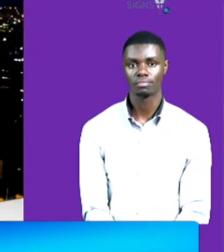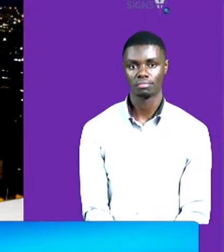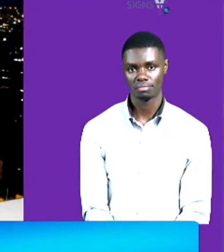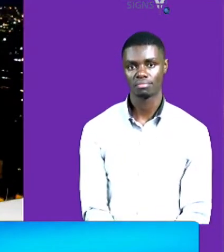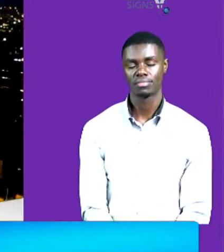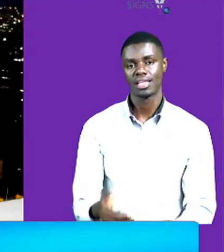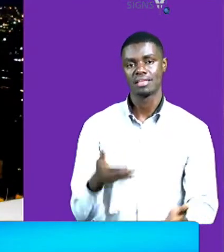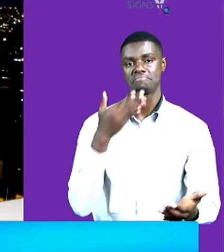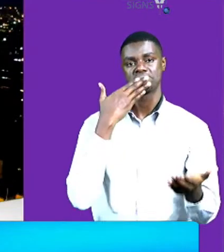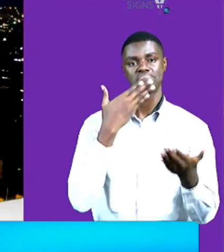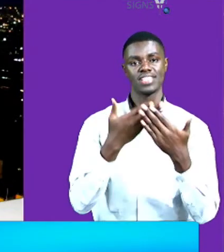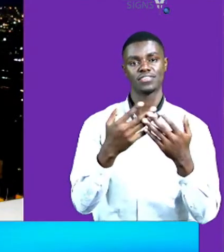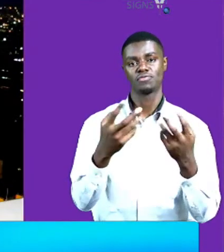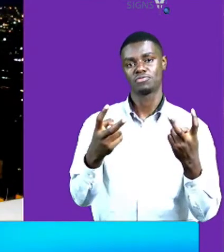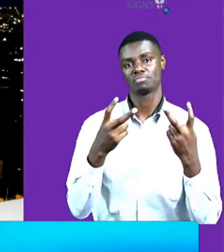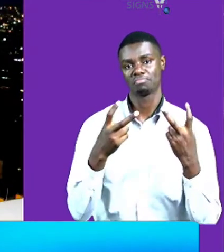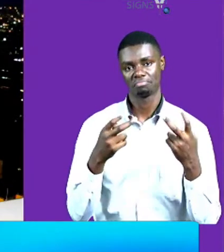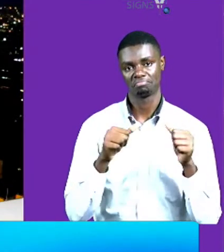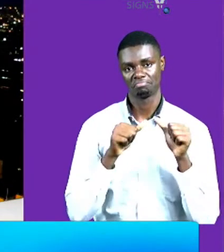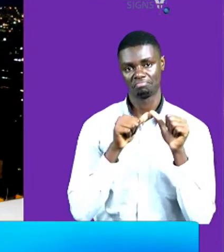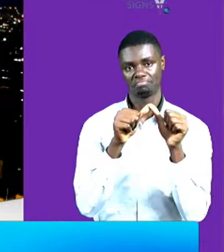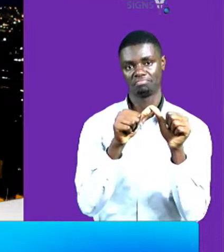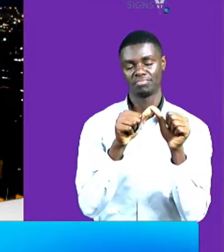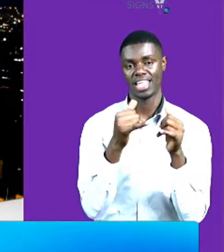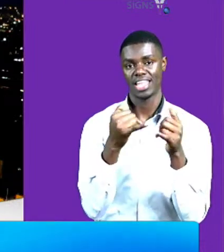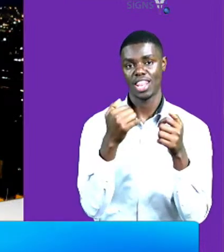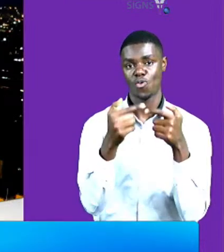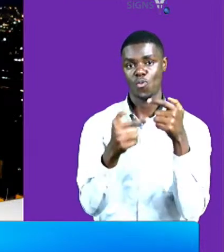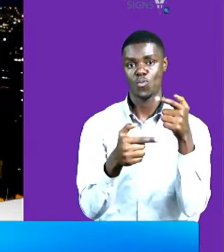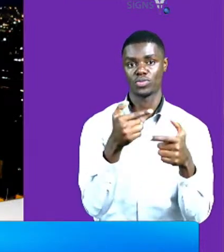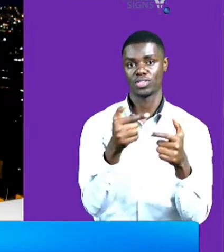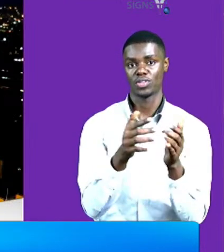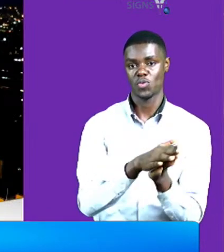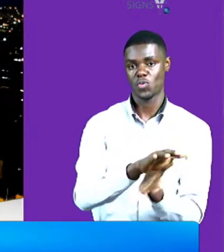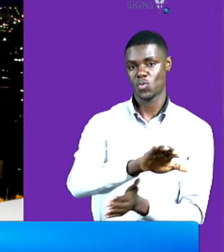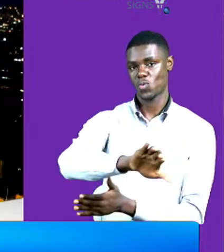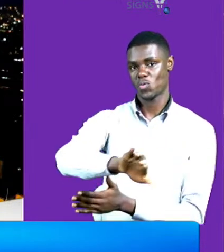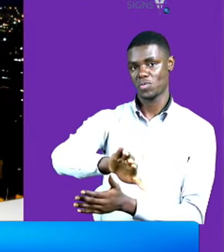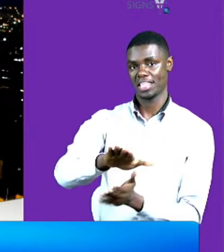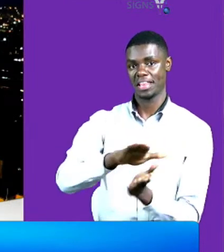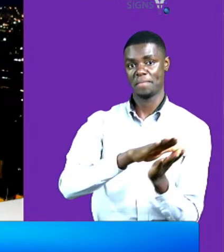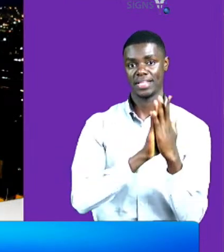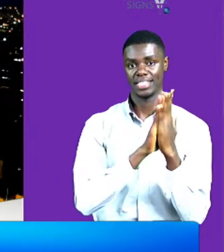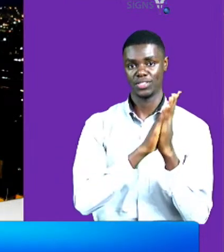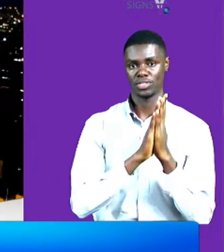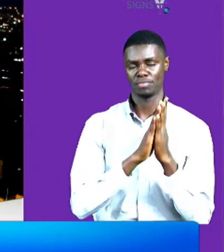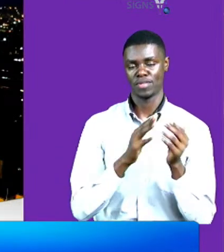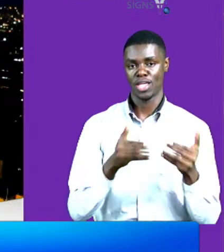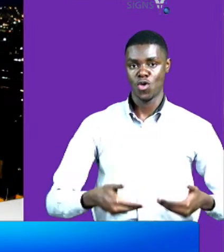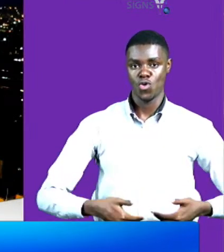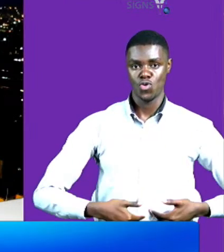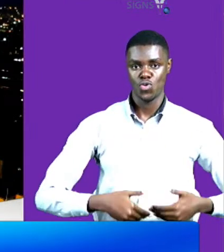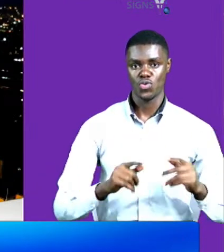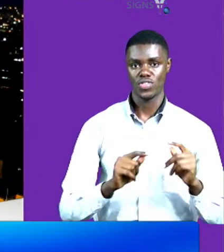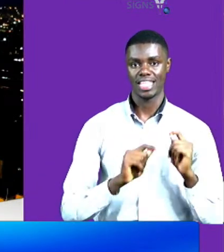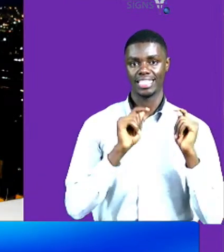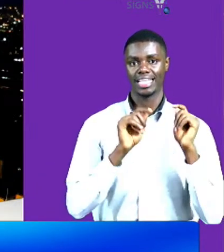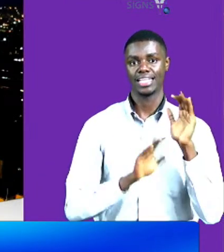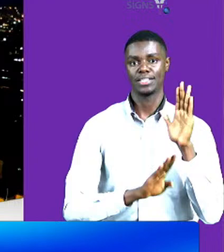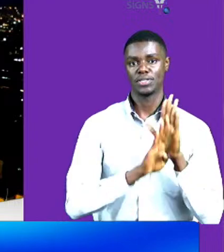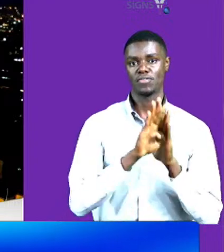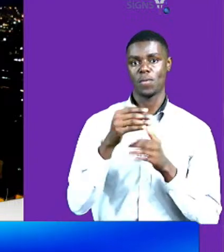All right, many thanks for staying with us. Let's now proceed with the remaining stories. And youth and talent